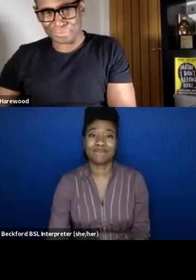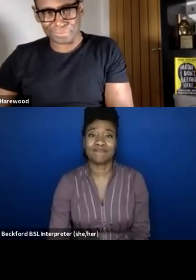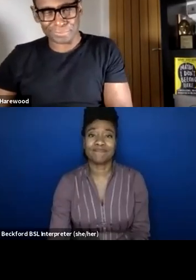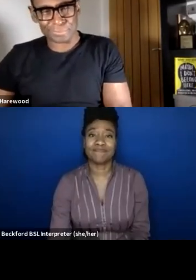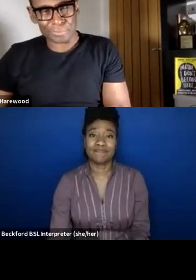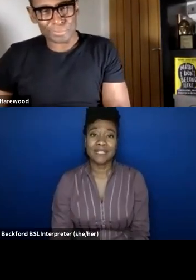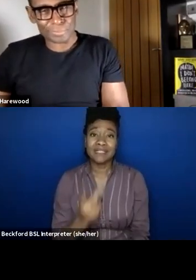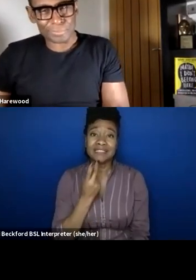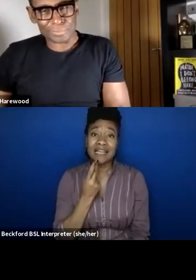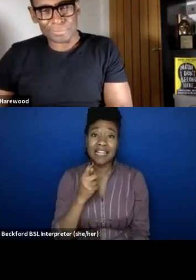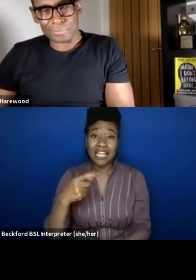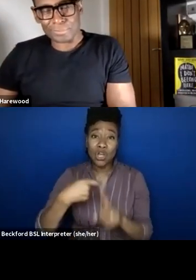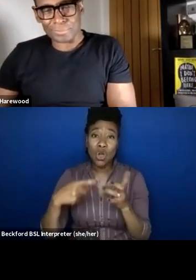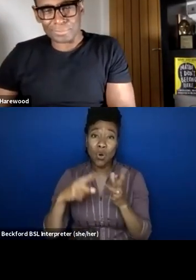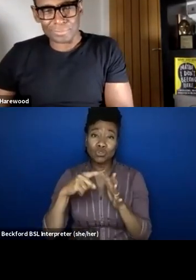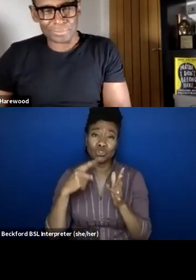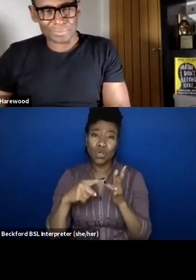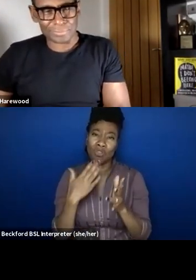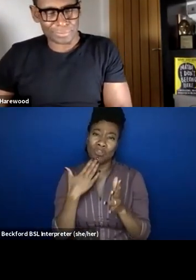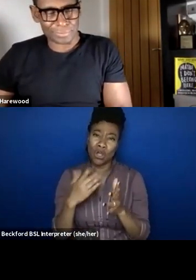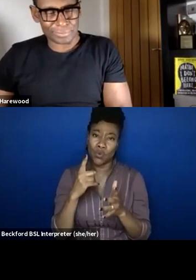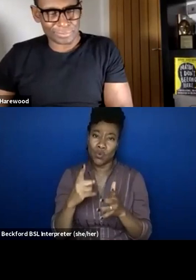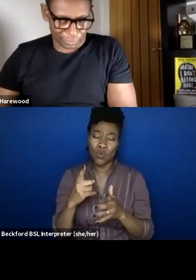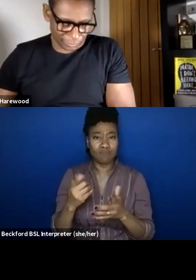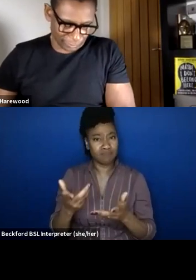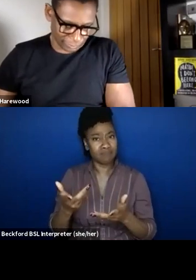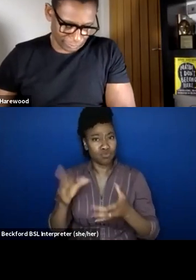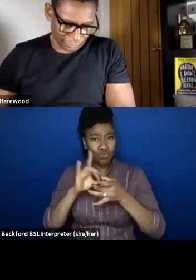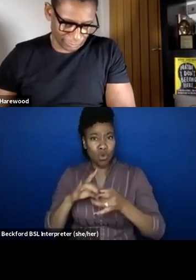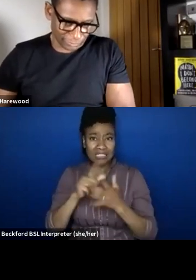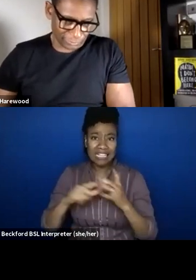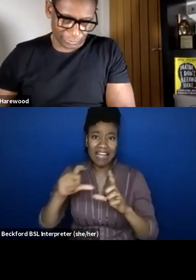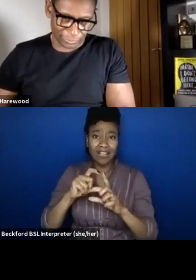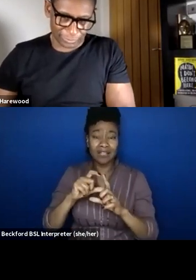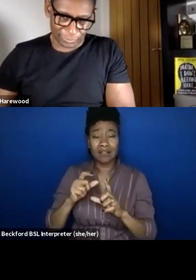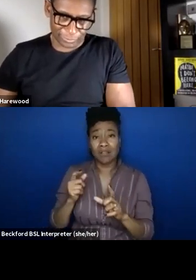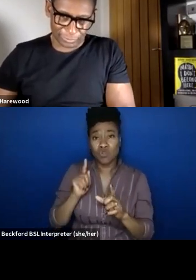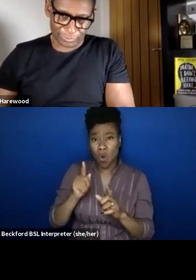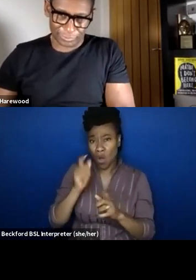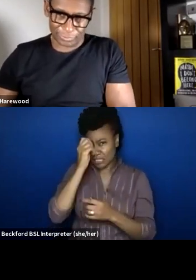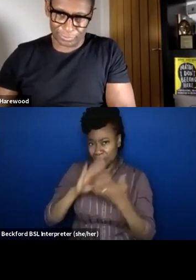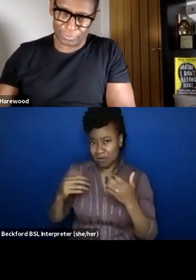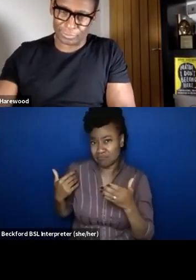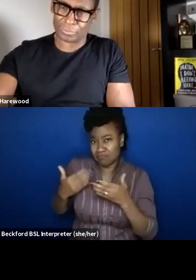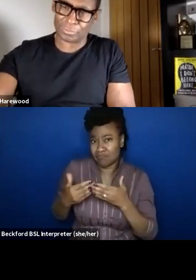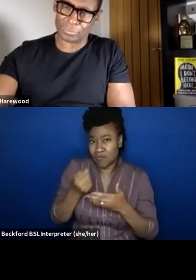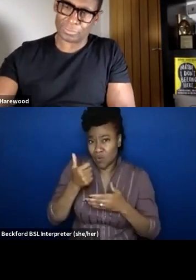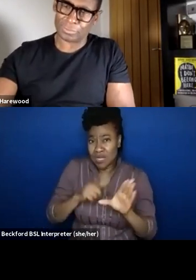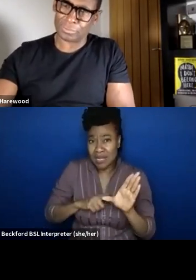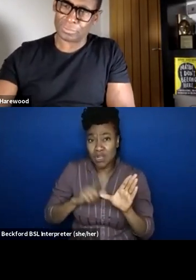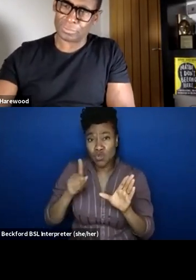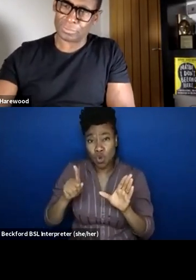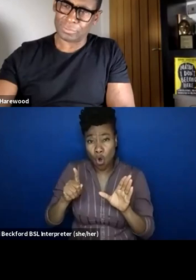time to join David on stage, shedding light on your experiences over the past several years. Your journey of recovery is truly inspirational.